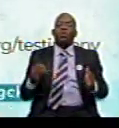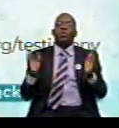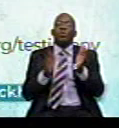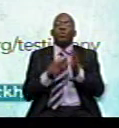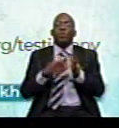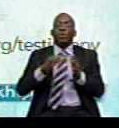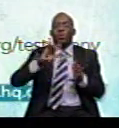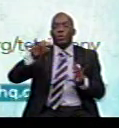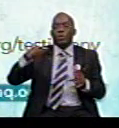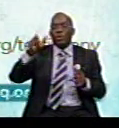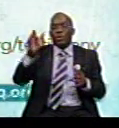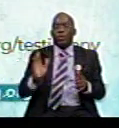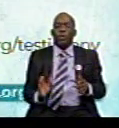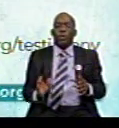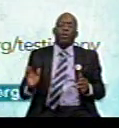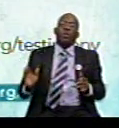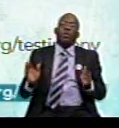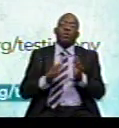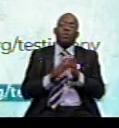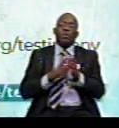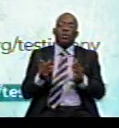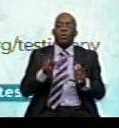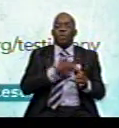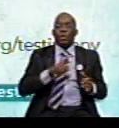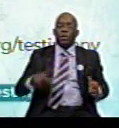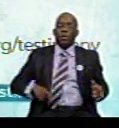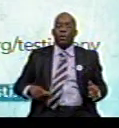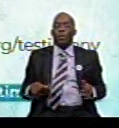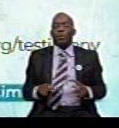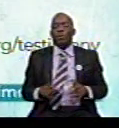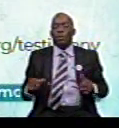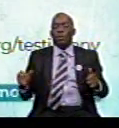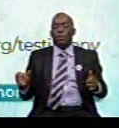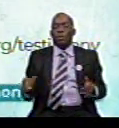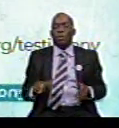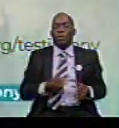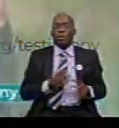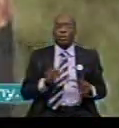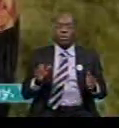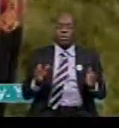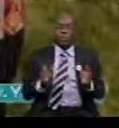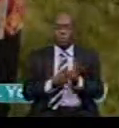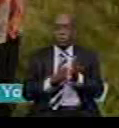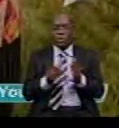Can you see the wonders of God? Can you see?